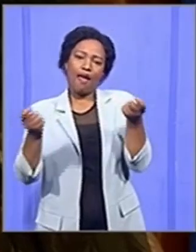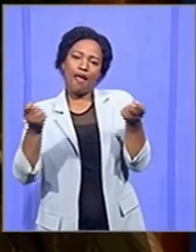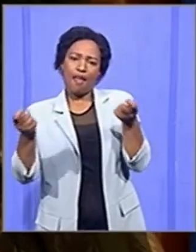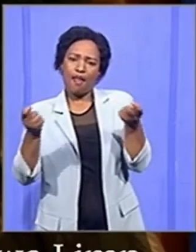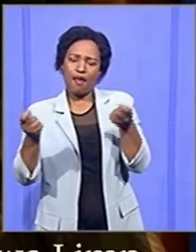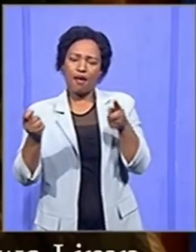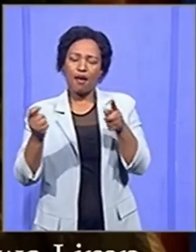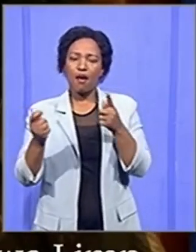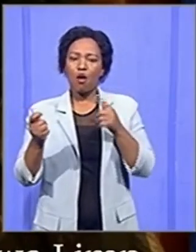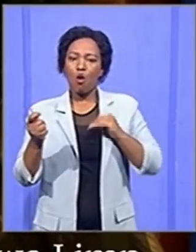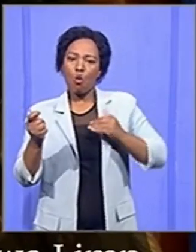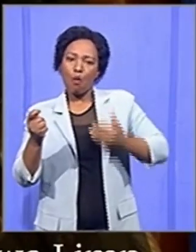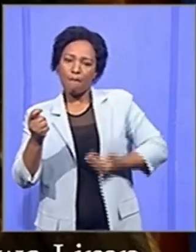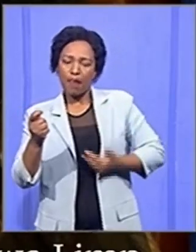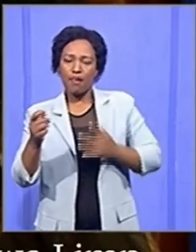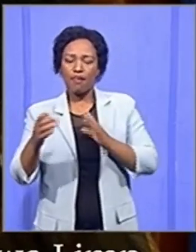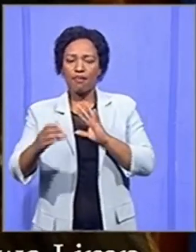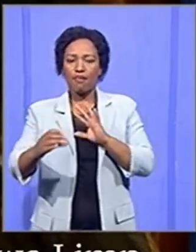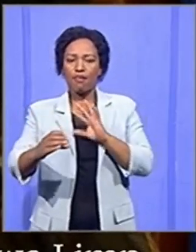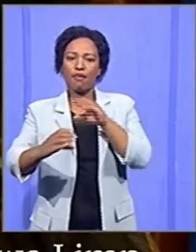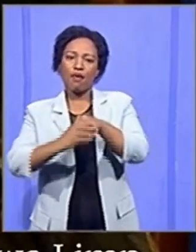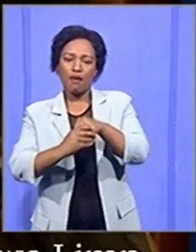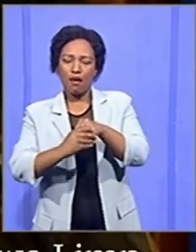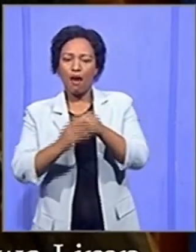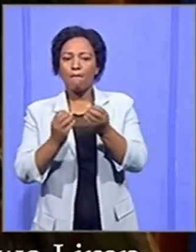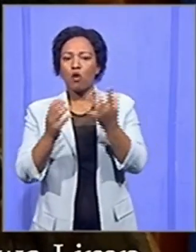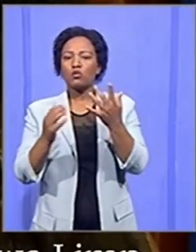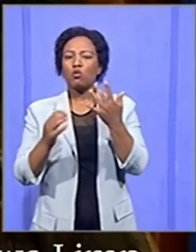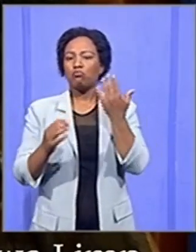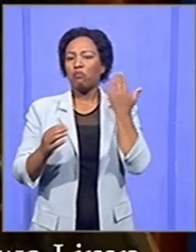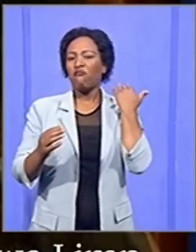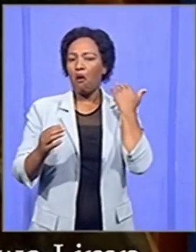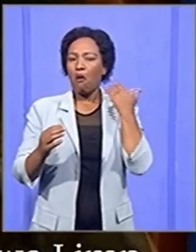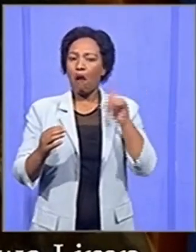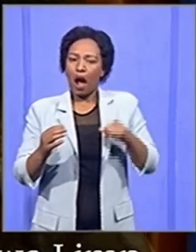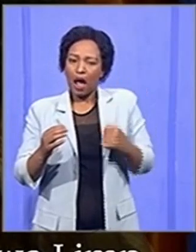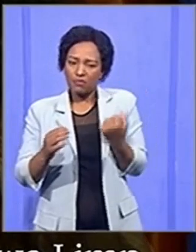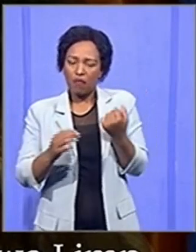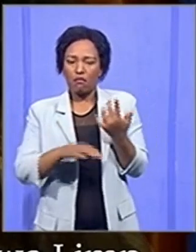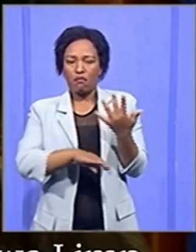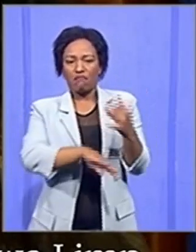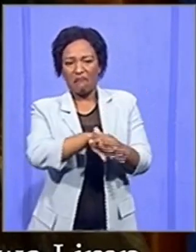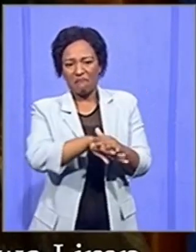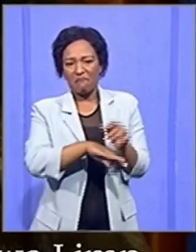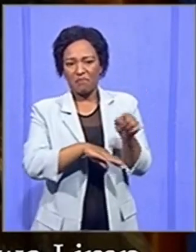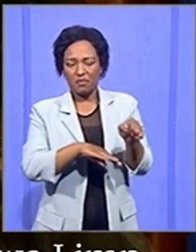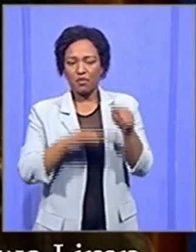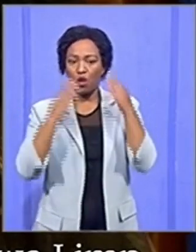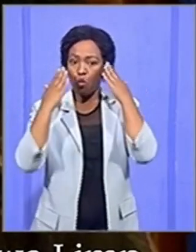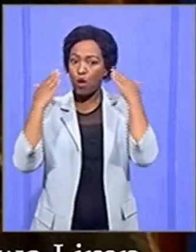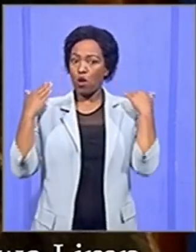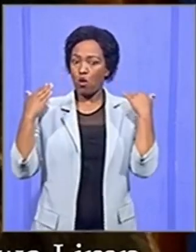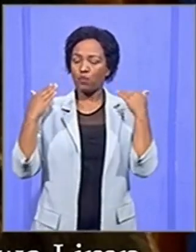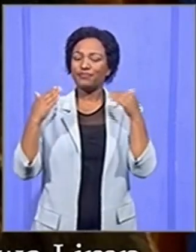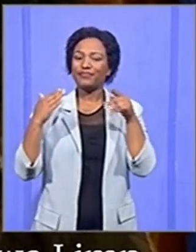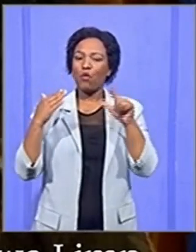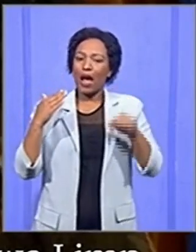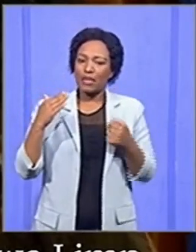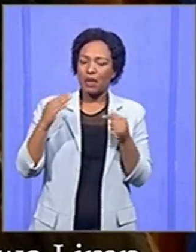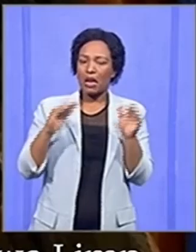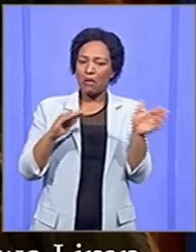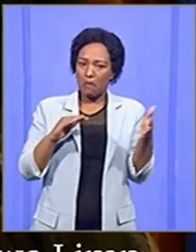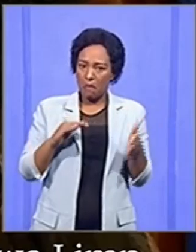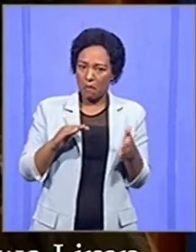who come in as the operators are the widows. The widows, there is an issue because there is